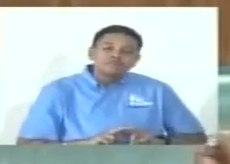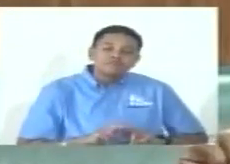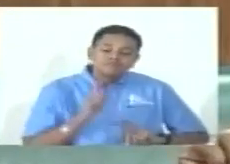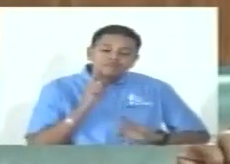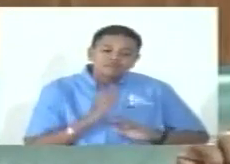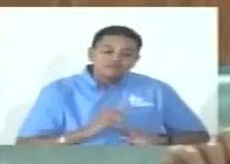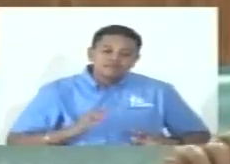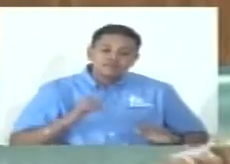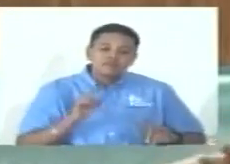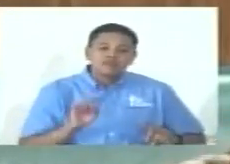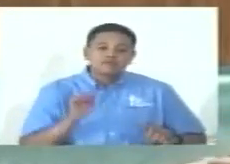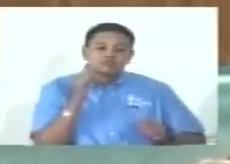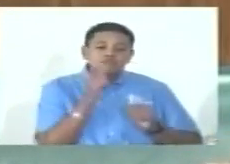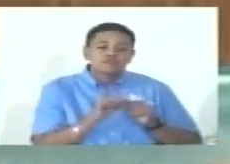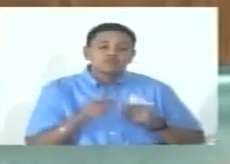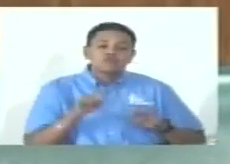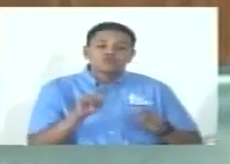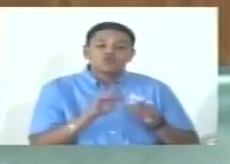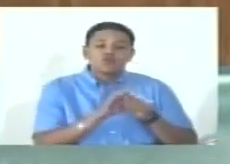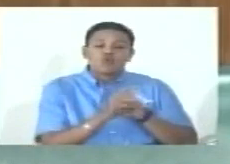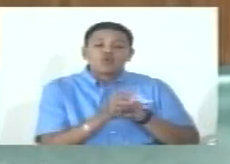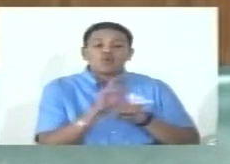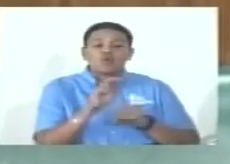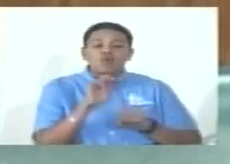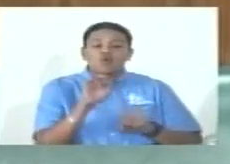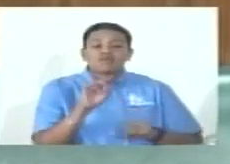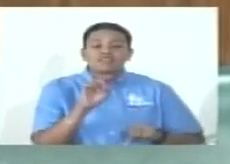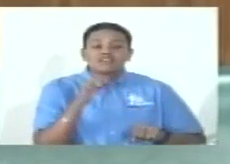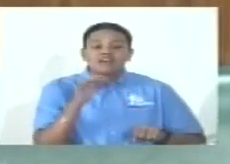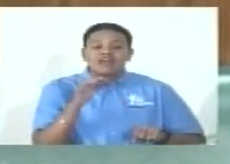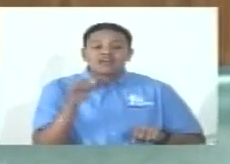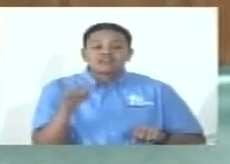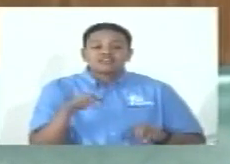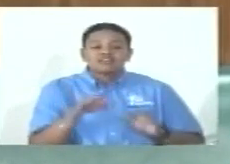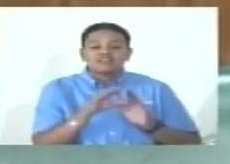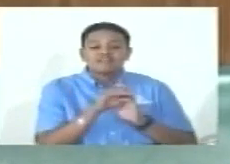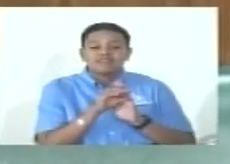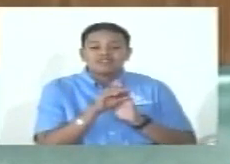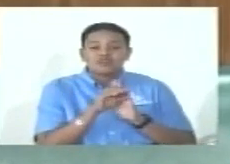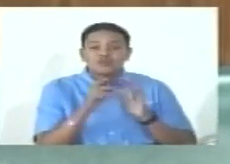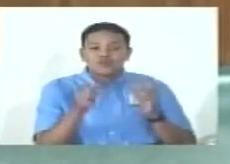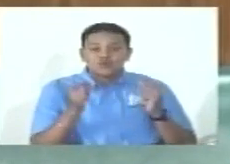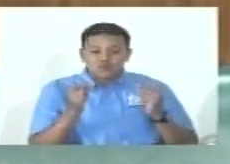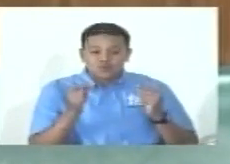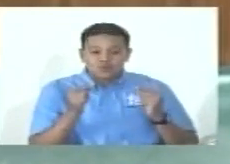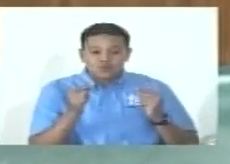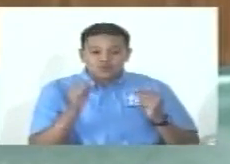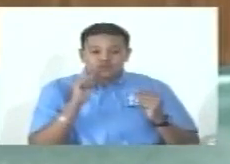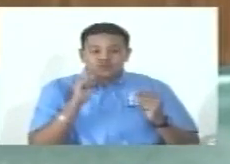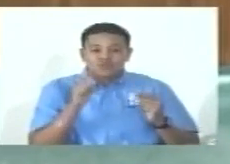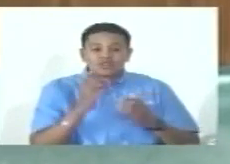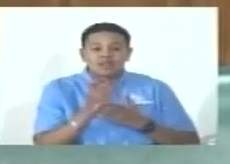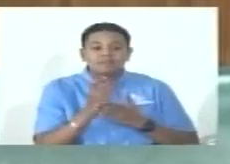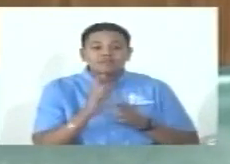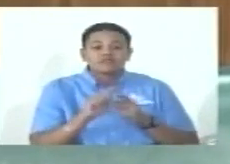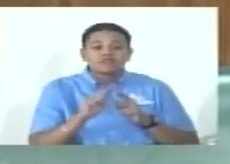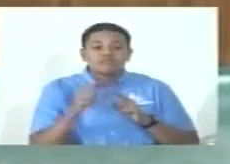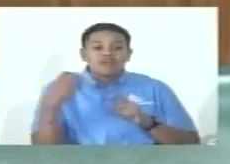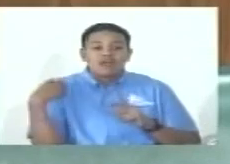When, during the COVID, she took out that video to appeal to